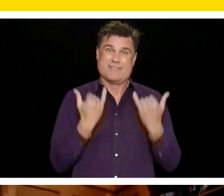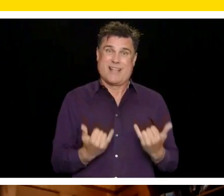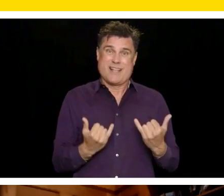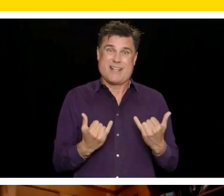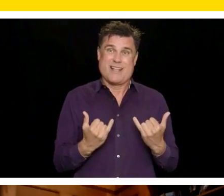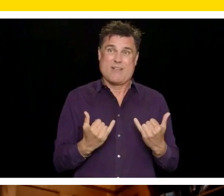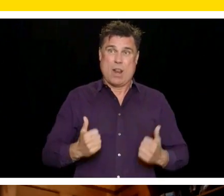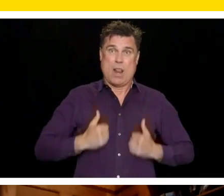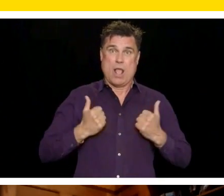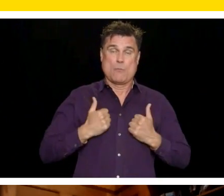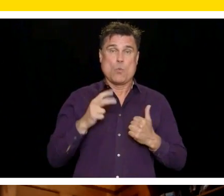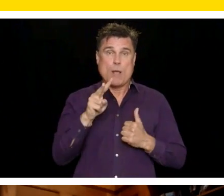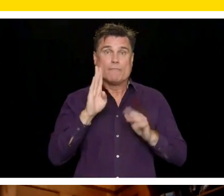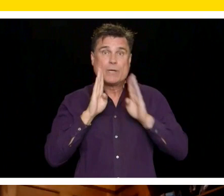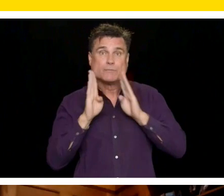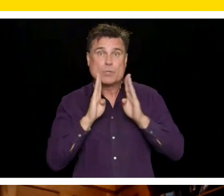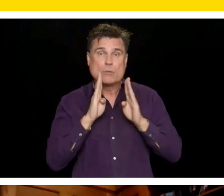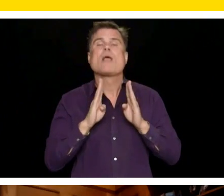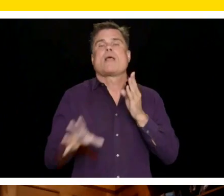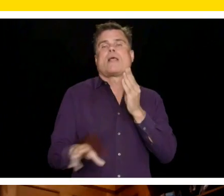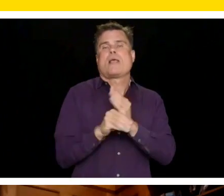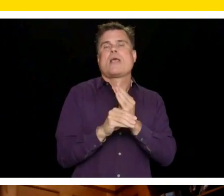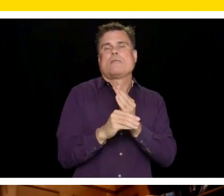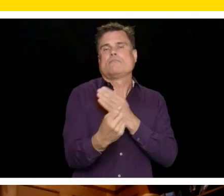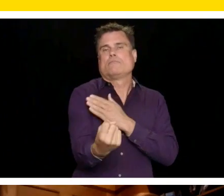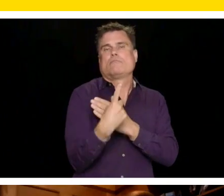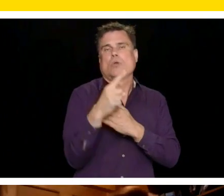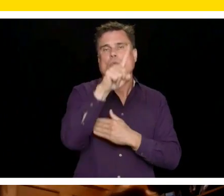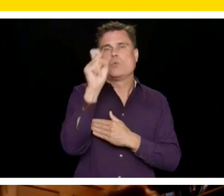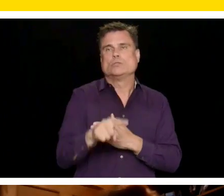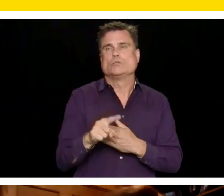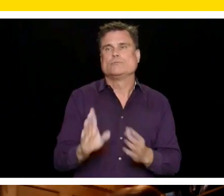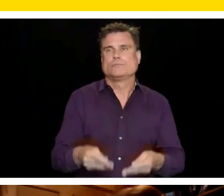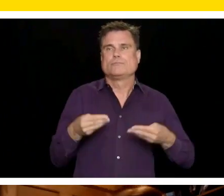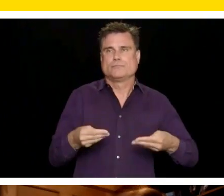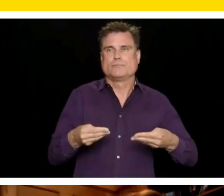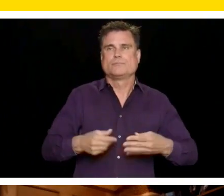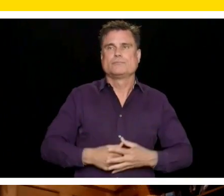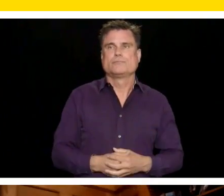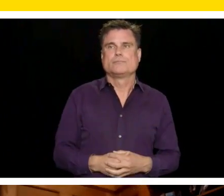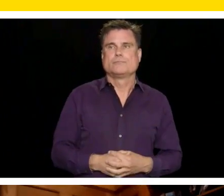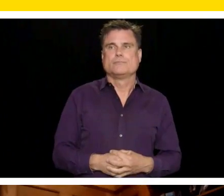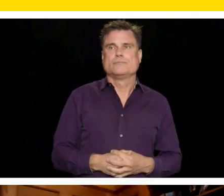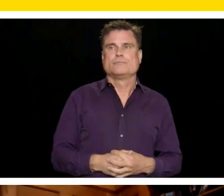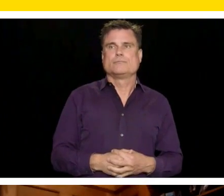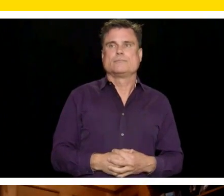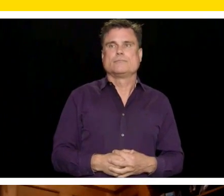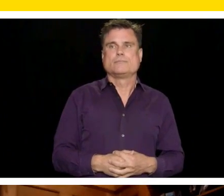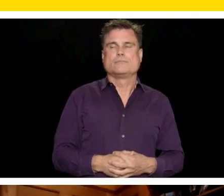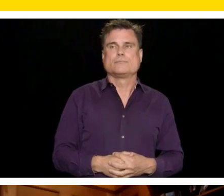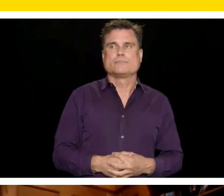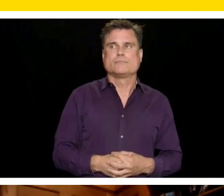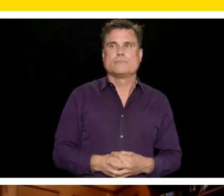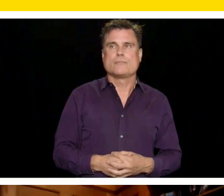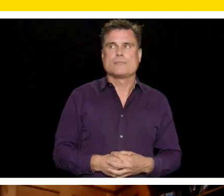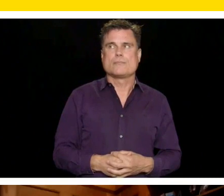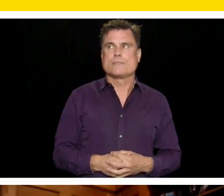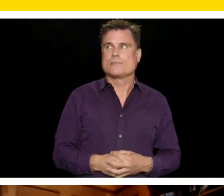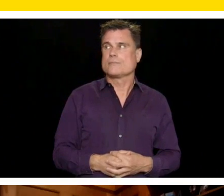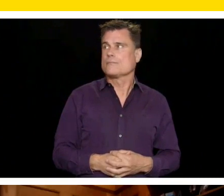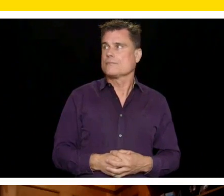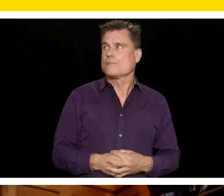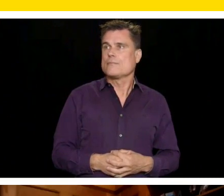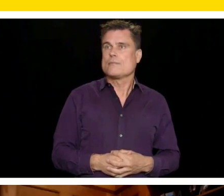to start us off. Thanks very much, Ginny, and I'm coming to all of you from my office in the legislature and the